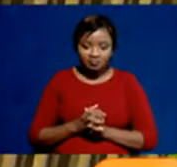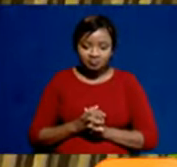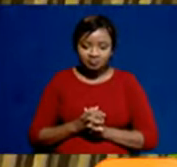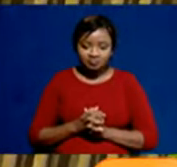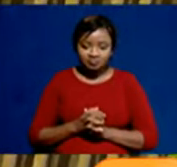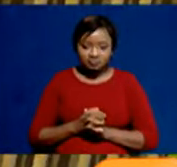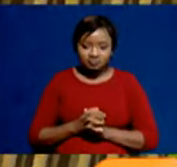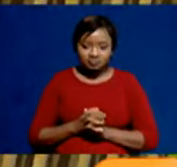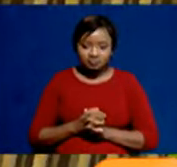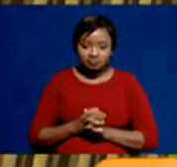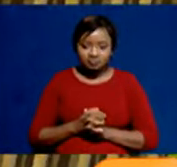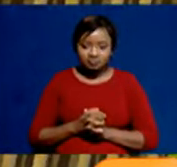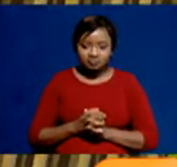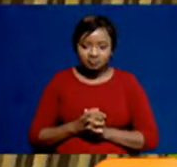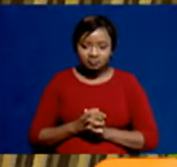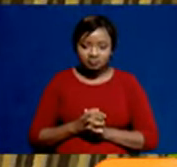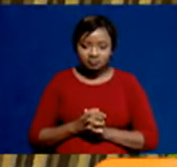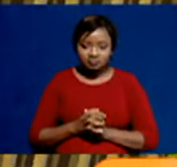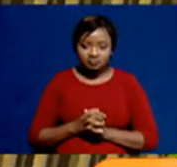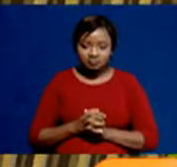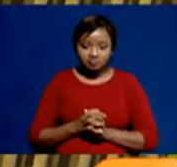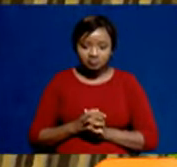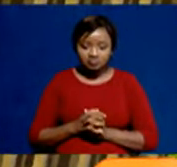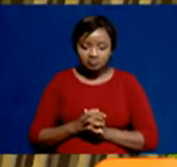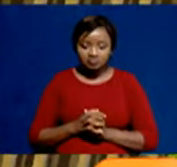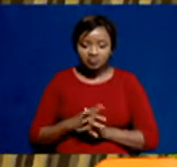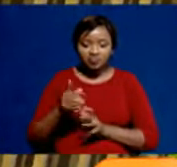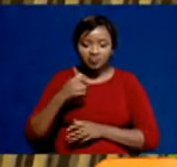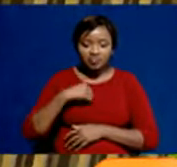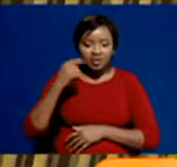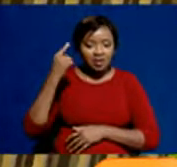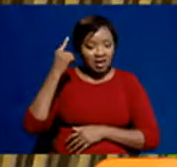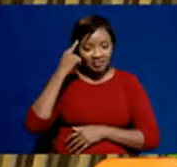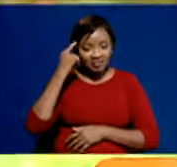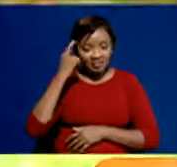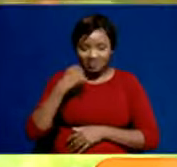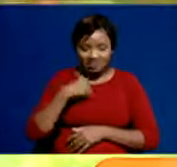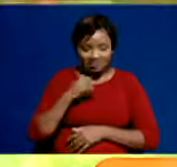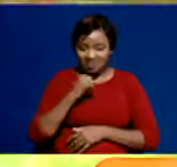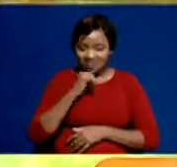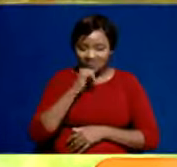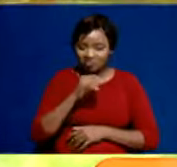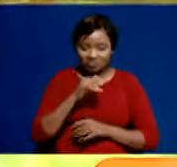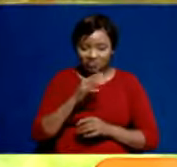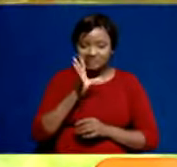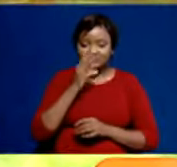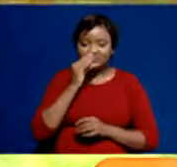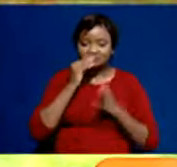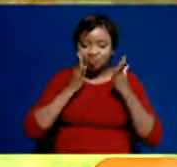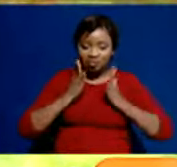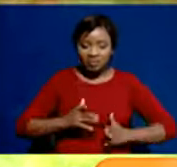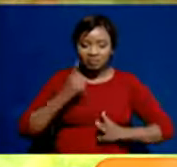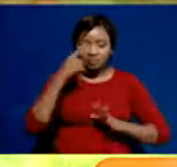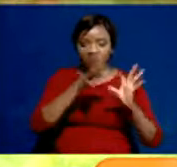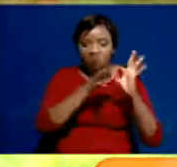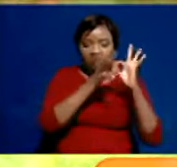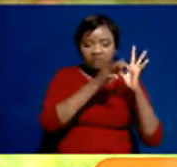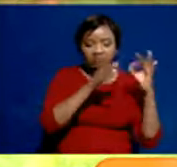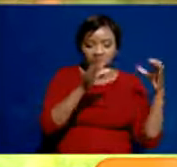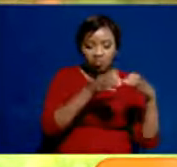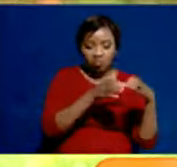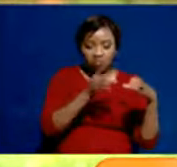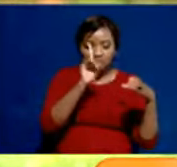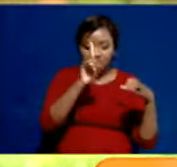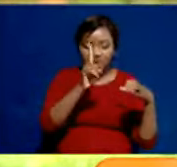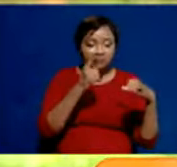within Azimio coalition. I think I am not the spokesperson of Azimio. So how we arrived at is what